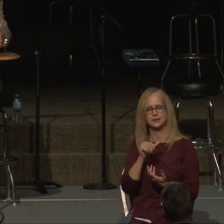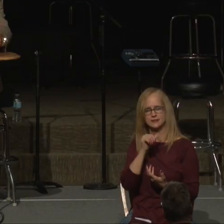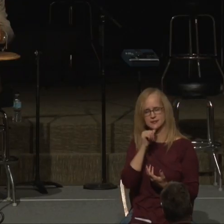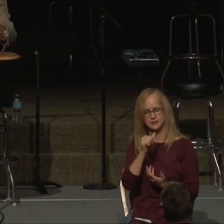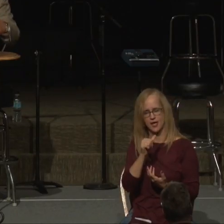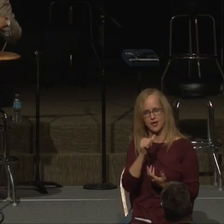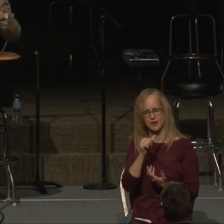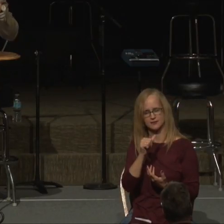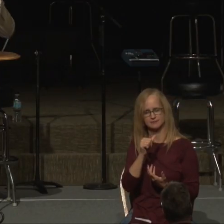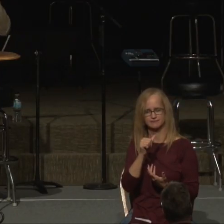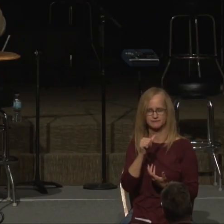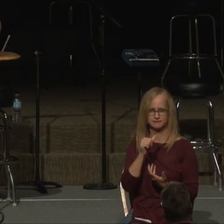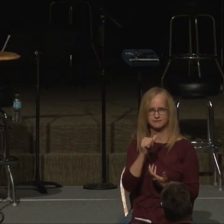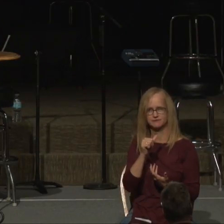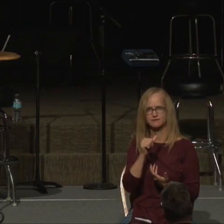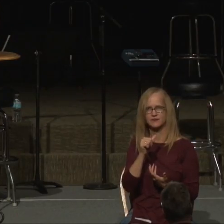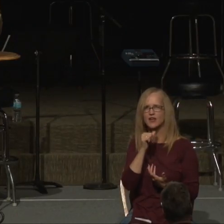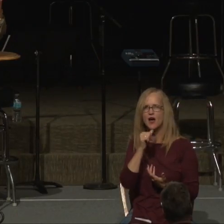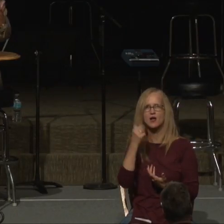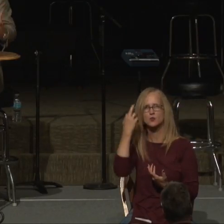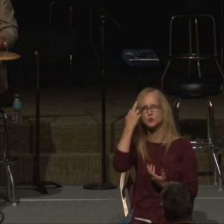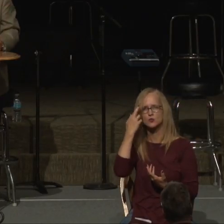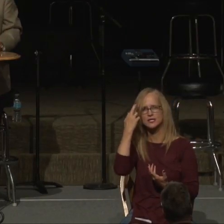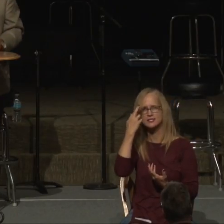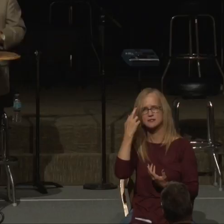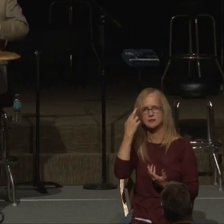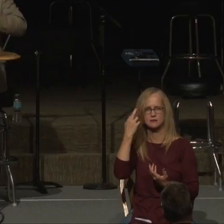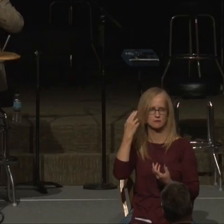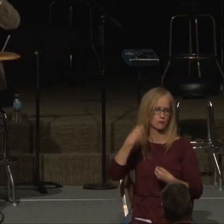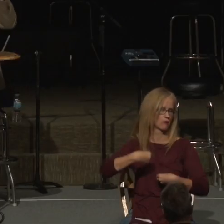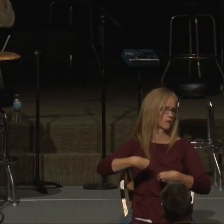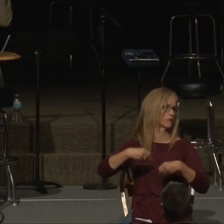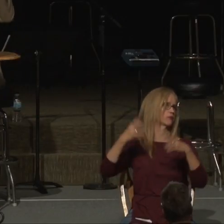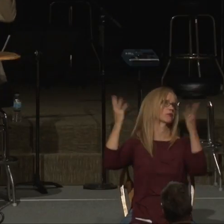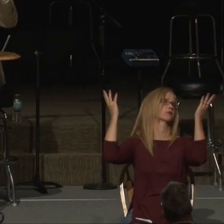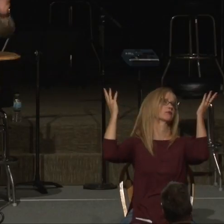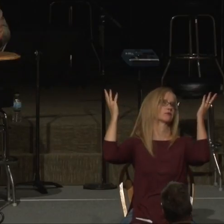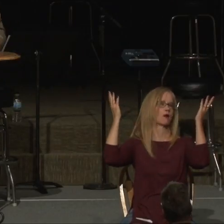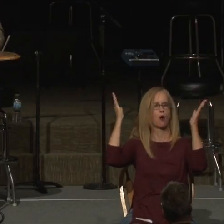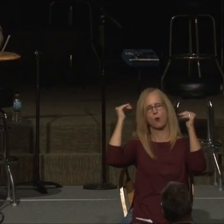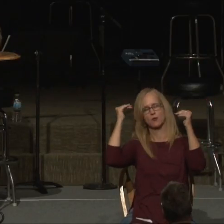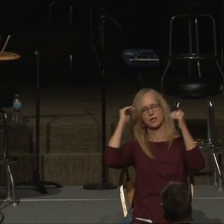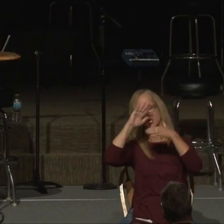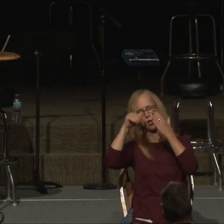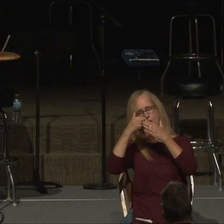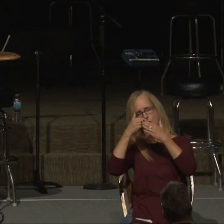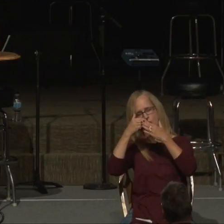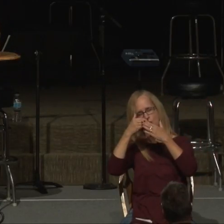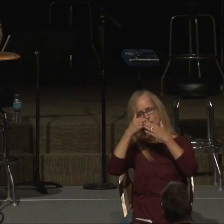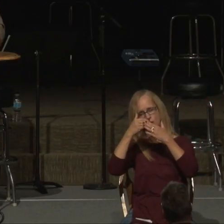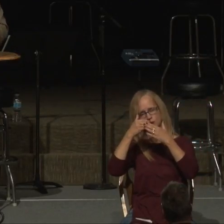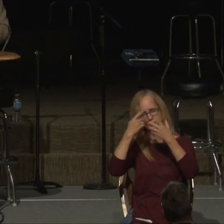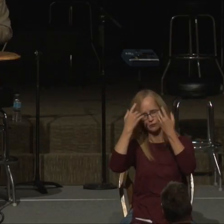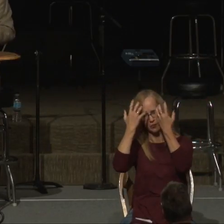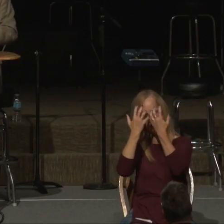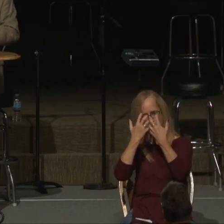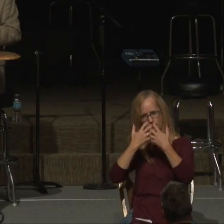not the unreason casting of your life to the wind, hoping it'll just all work out.